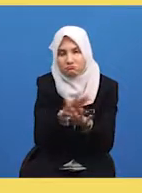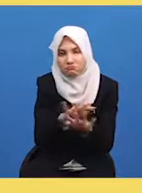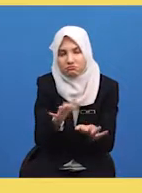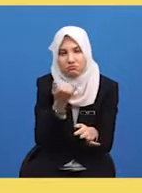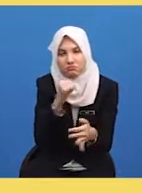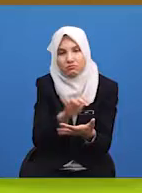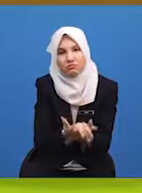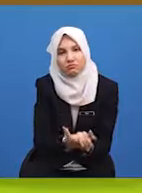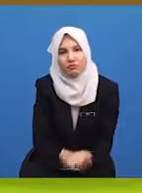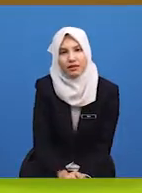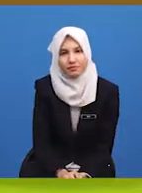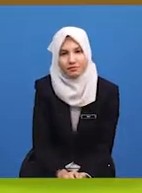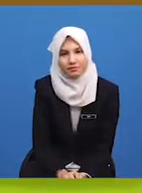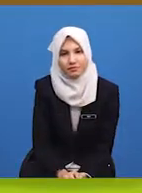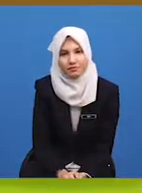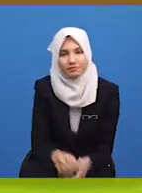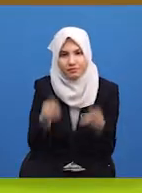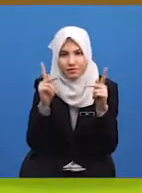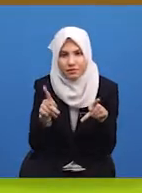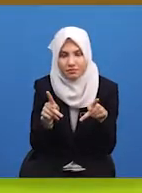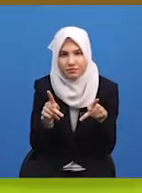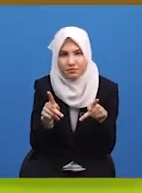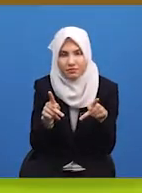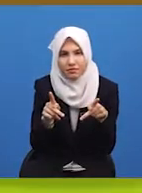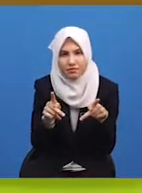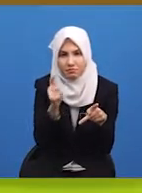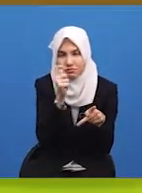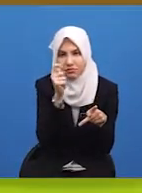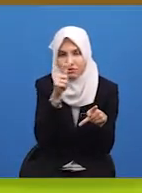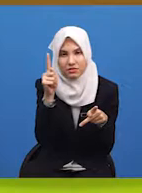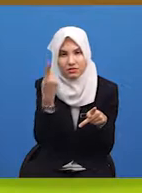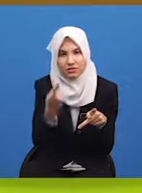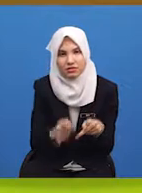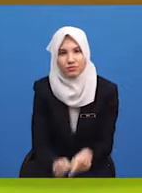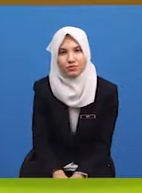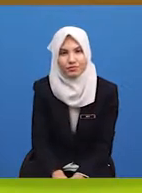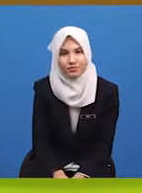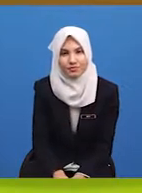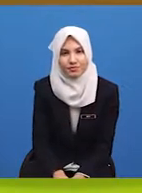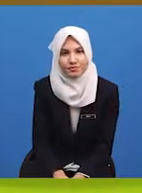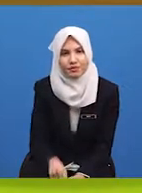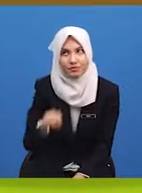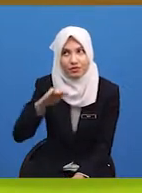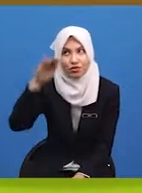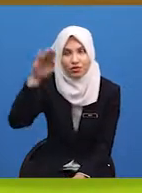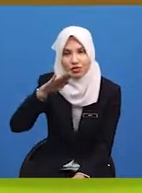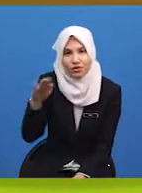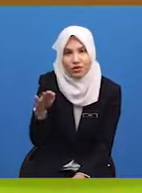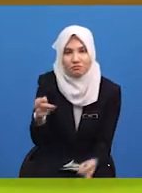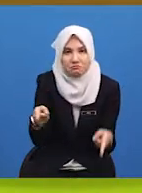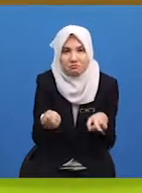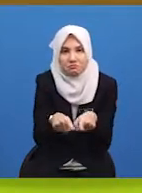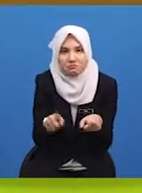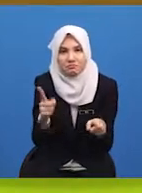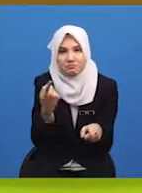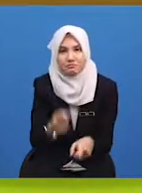they seem. People sometimes pretend to be different, much older or younger than their